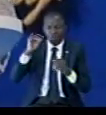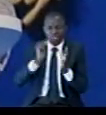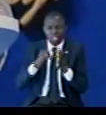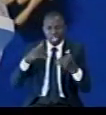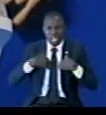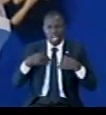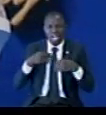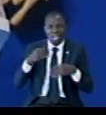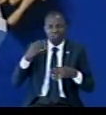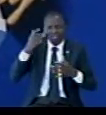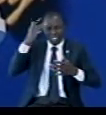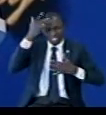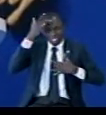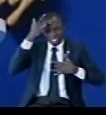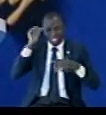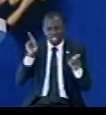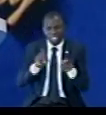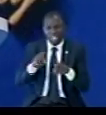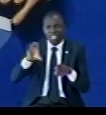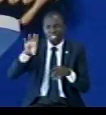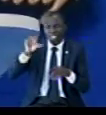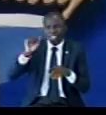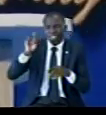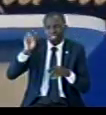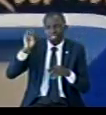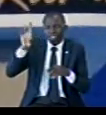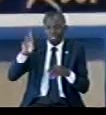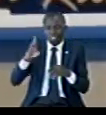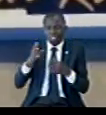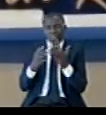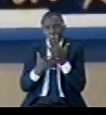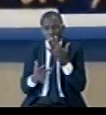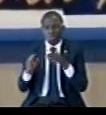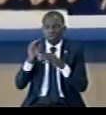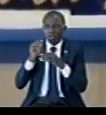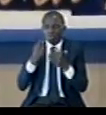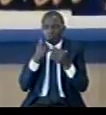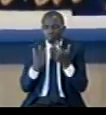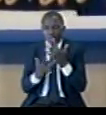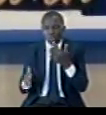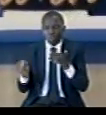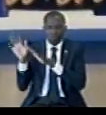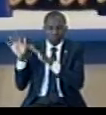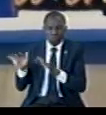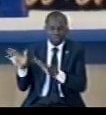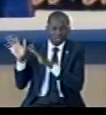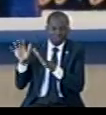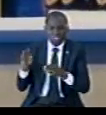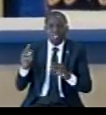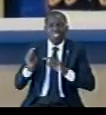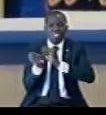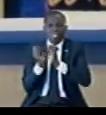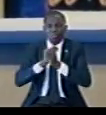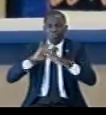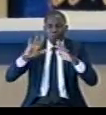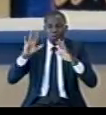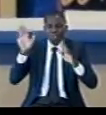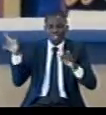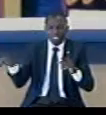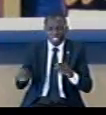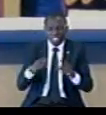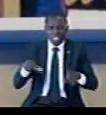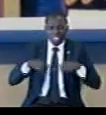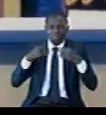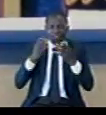cancer, like blood just flowing and flowing. I'm asking, Lord, you touch them right now, transform their lives right now, heal